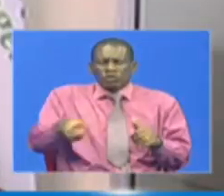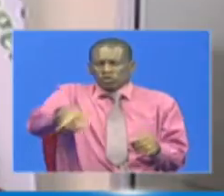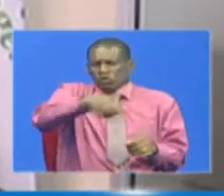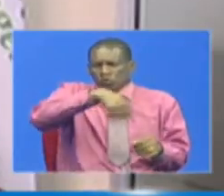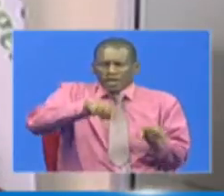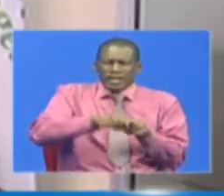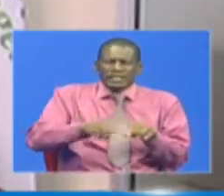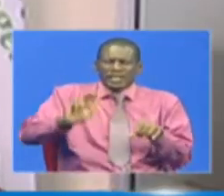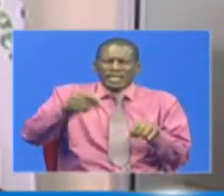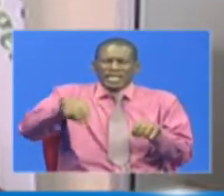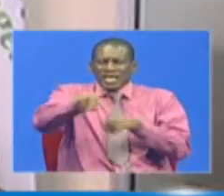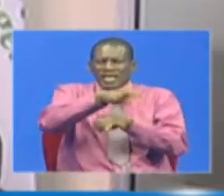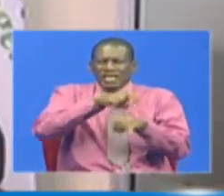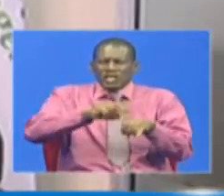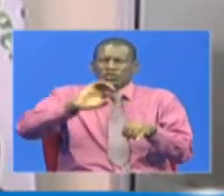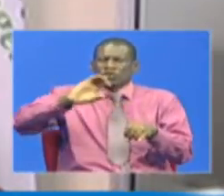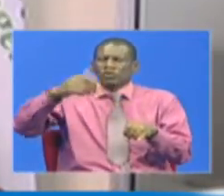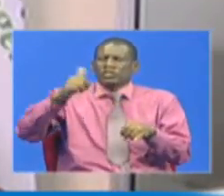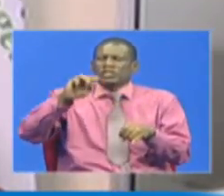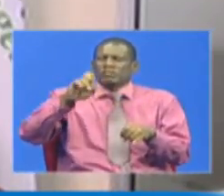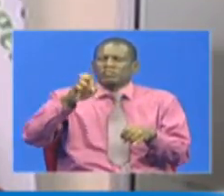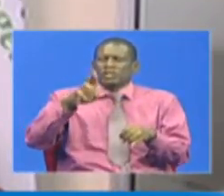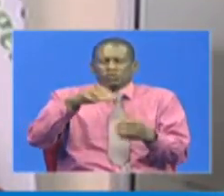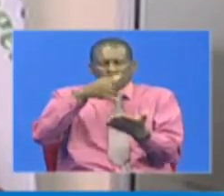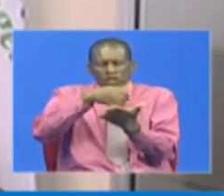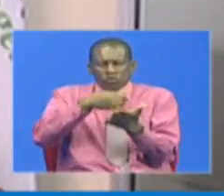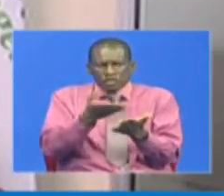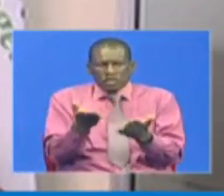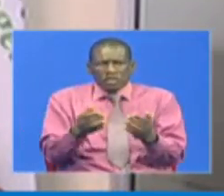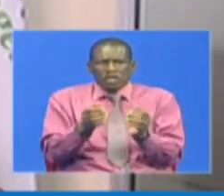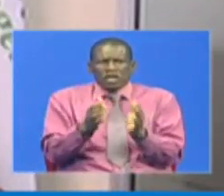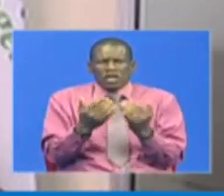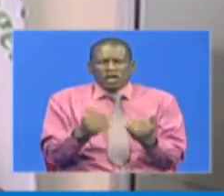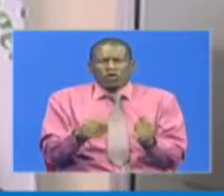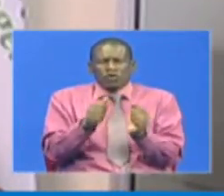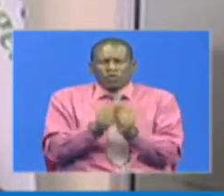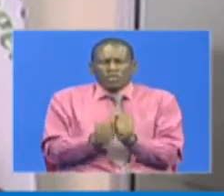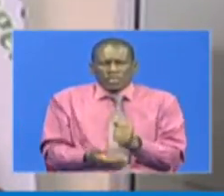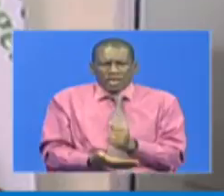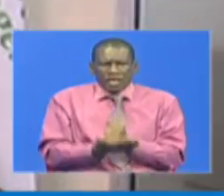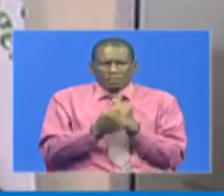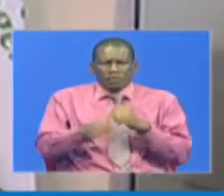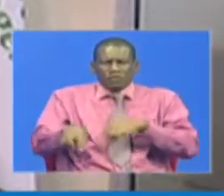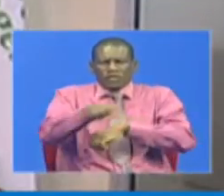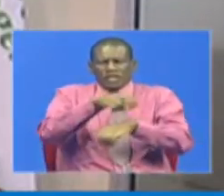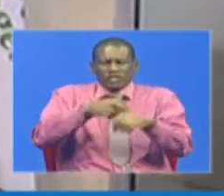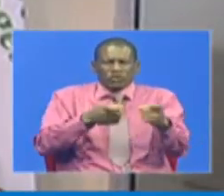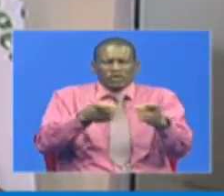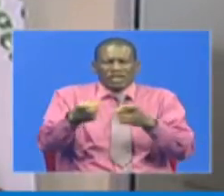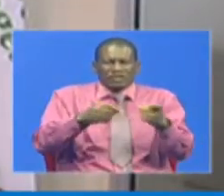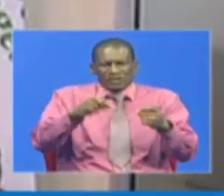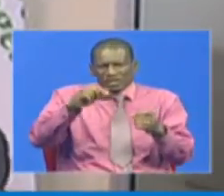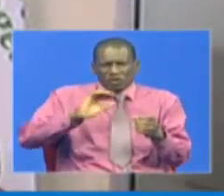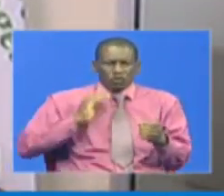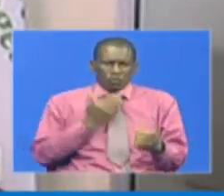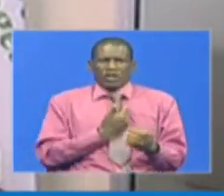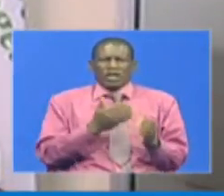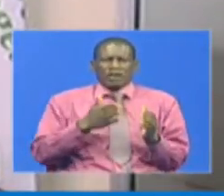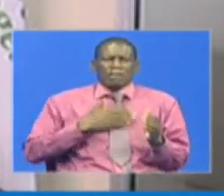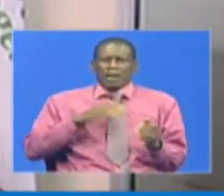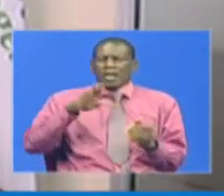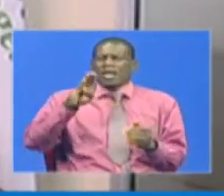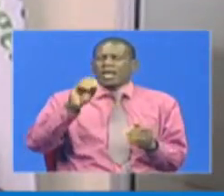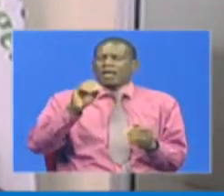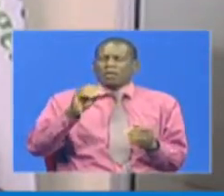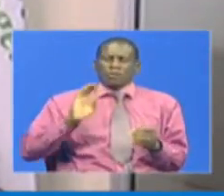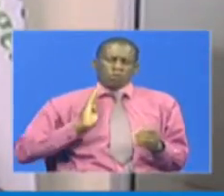Chamber are engaging, and with the help of the National Governing Council and my board, we are able